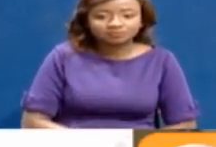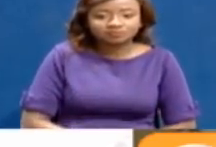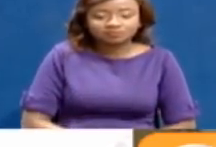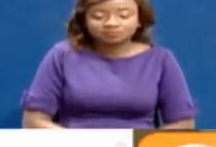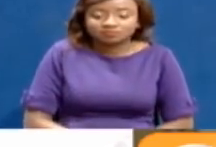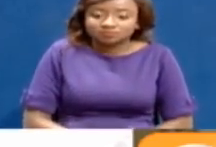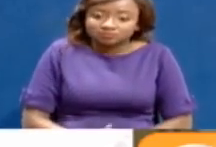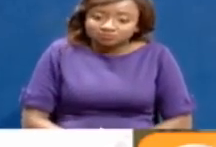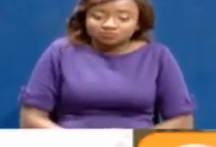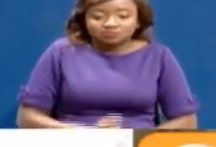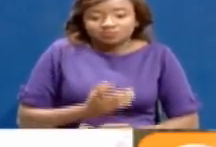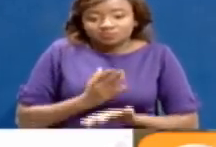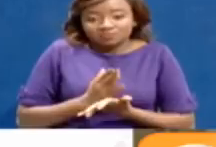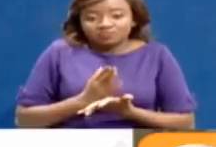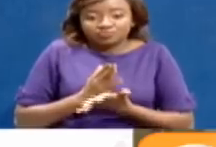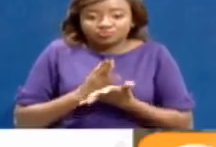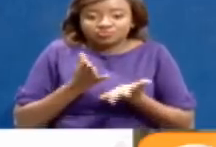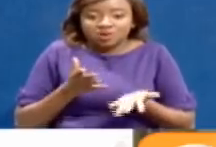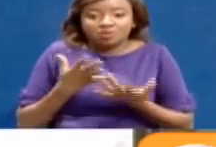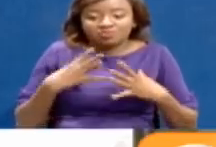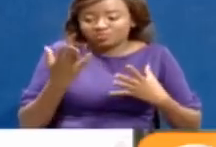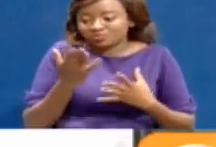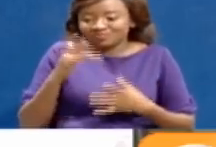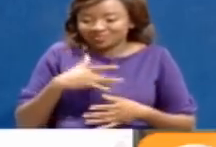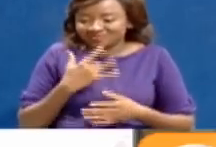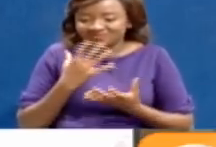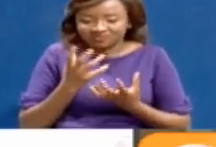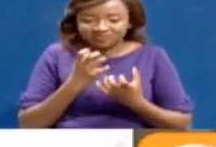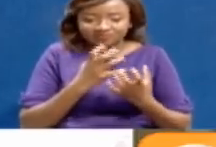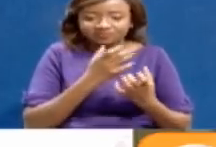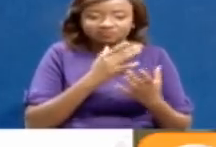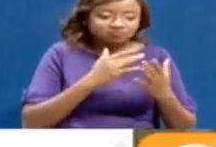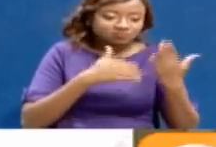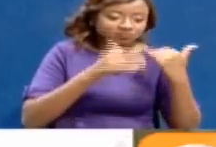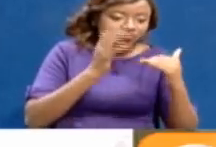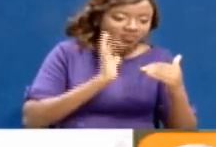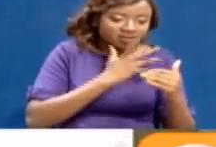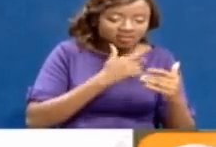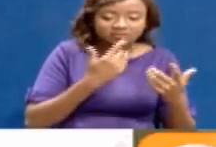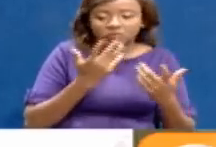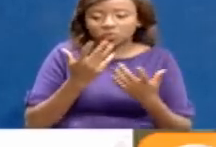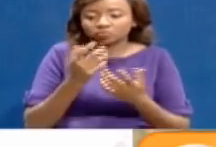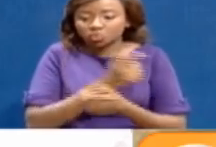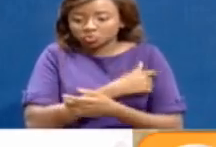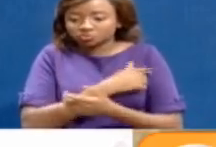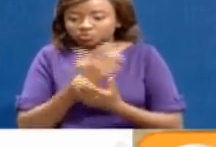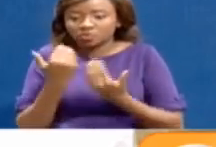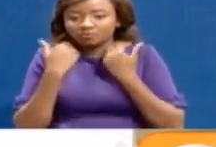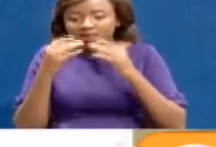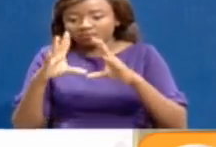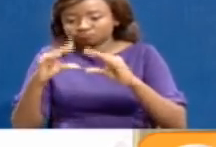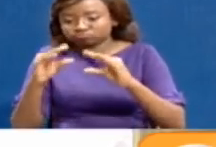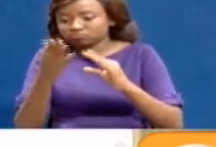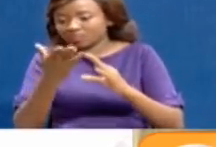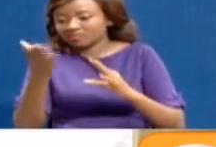current optimism being felt when images of locally made ventilators at Kenyatta University or locally made hospital beds at the